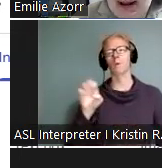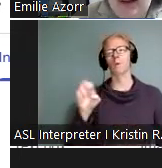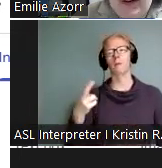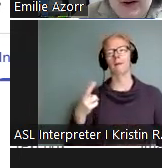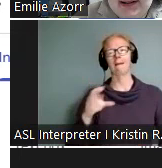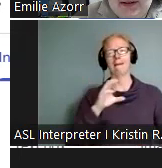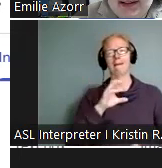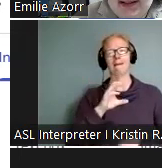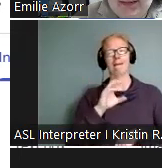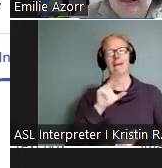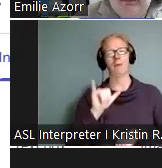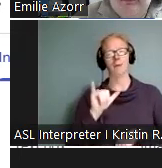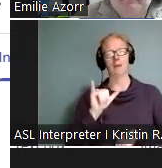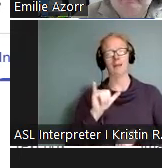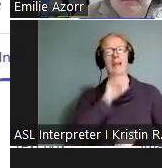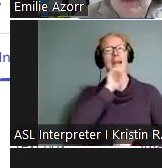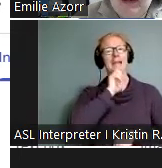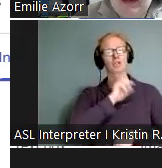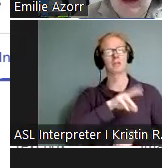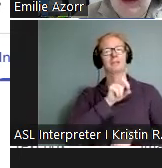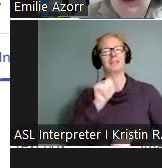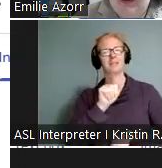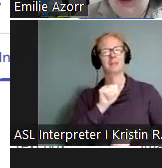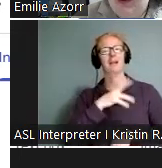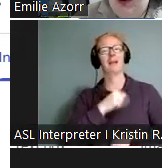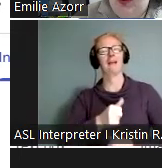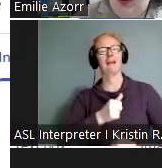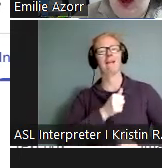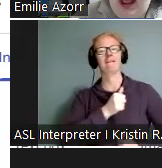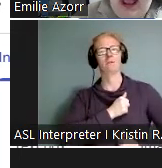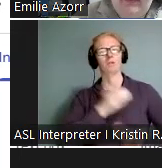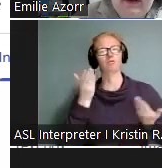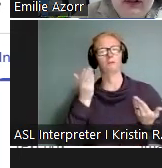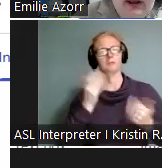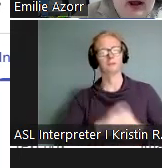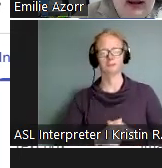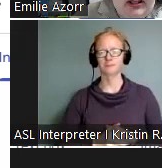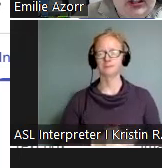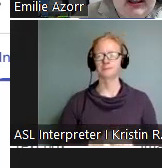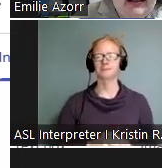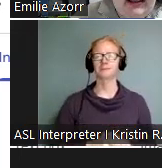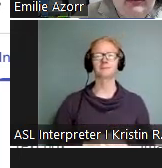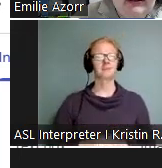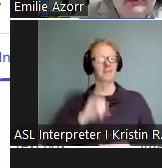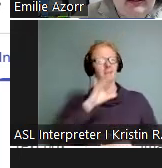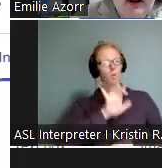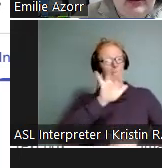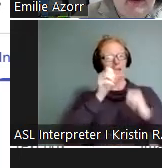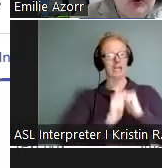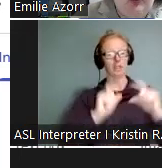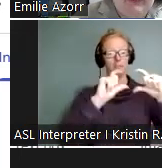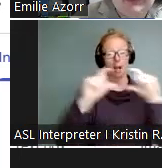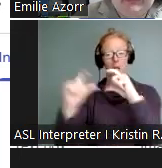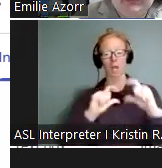Disability and Veteran Services. And if you click on each of these, it links to